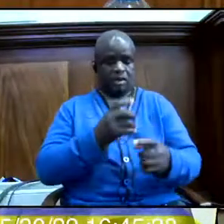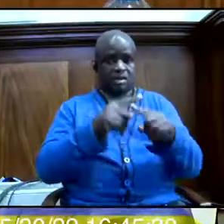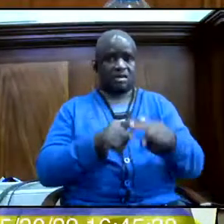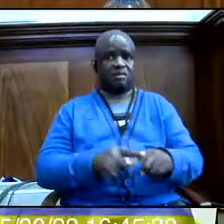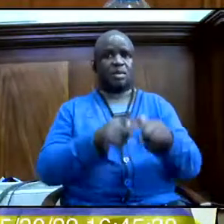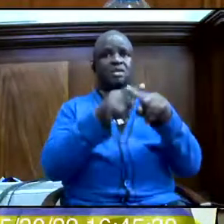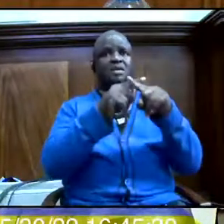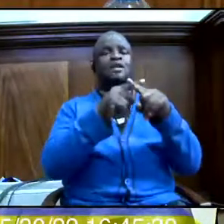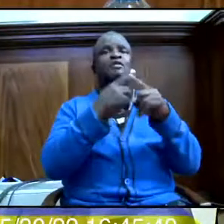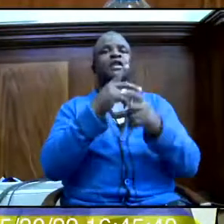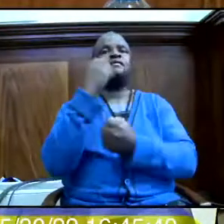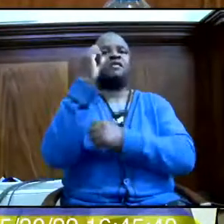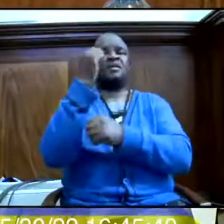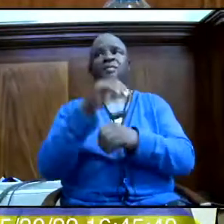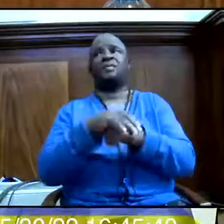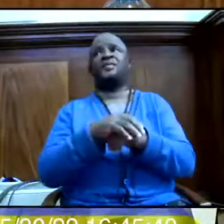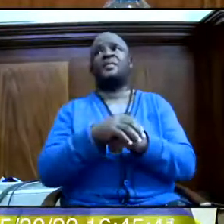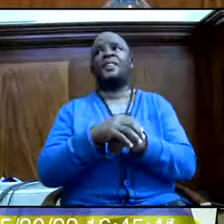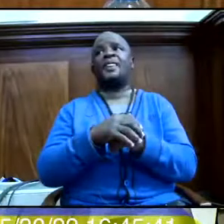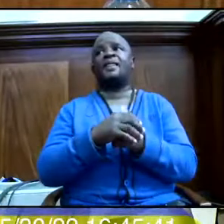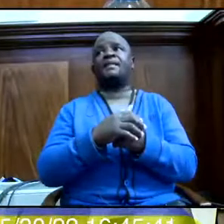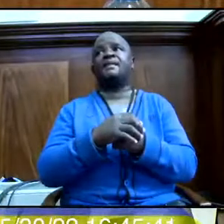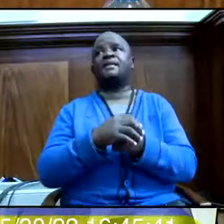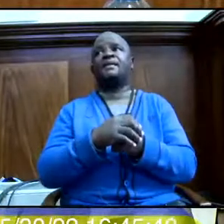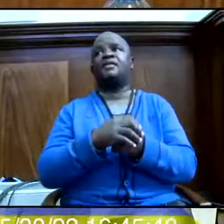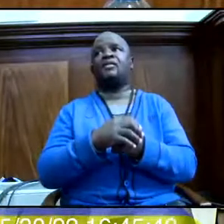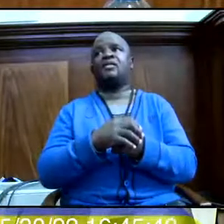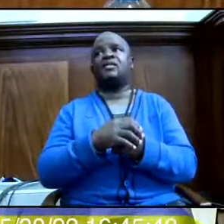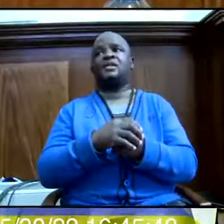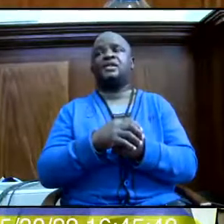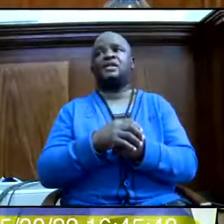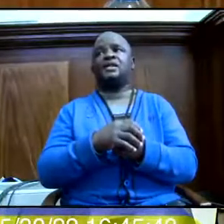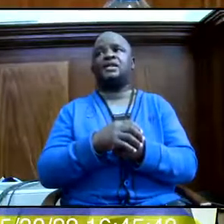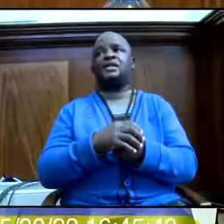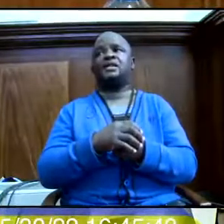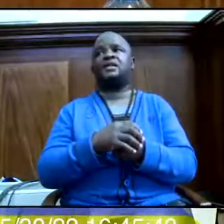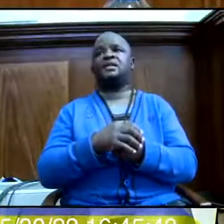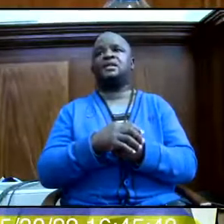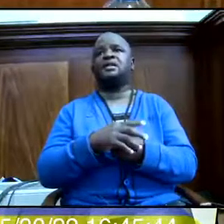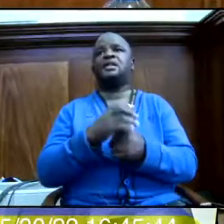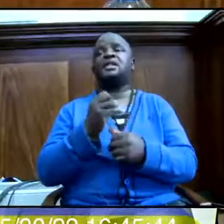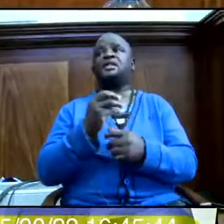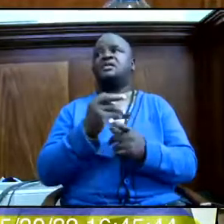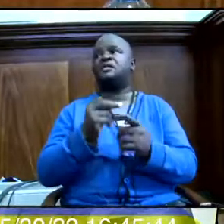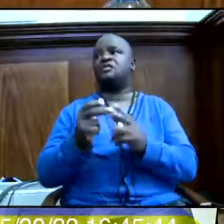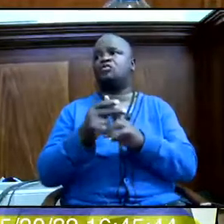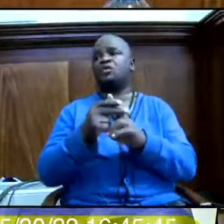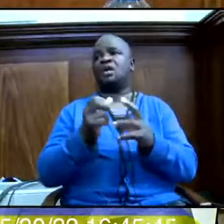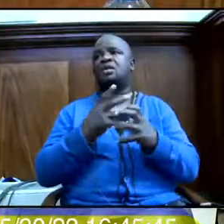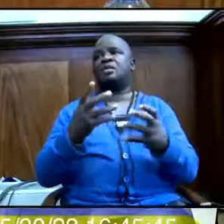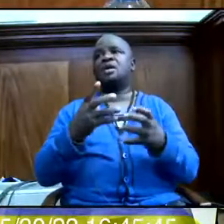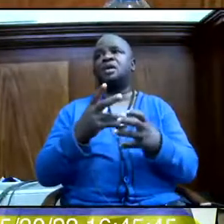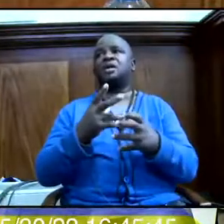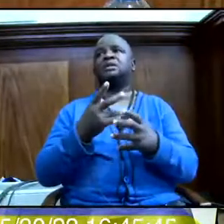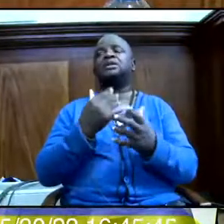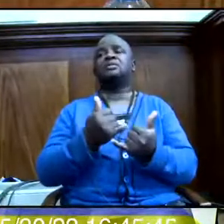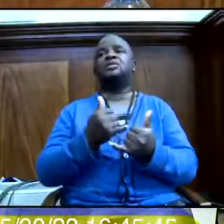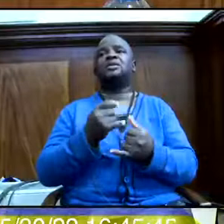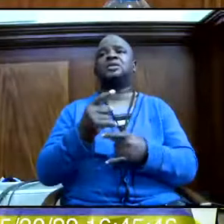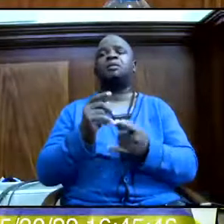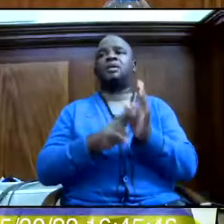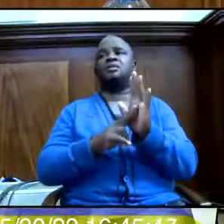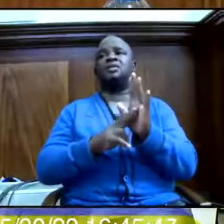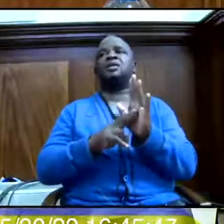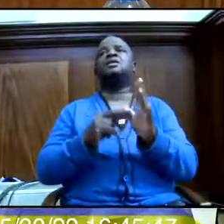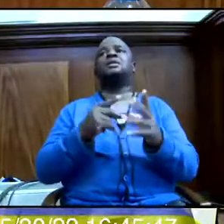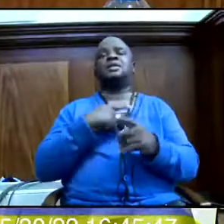industrialization so if the the largest unions are units that represent